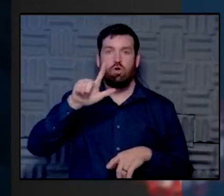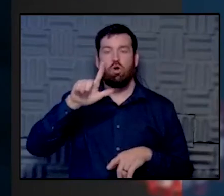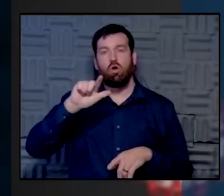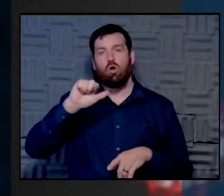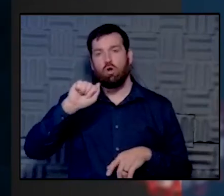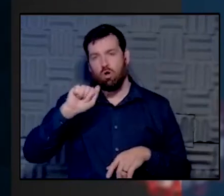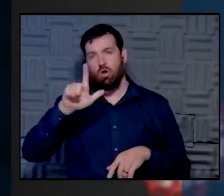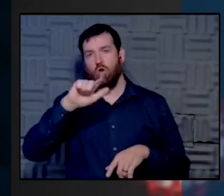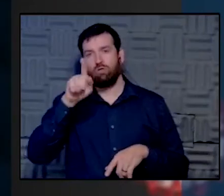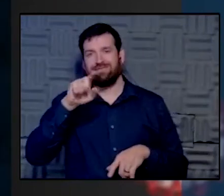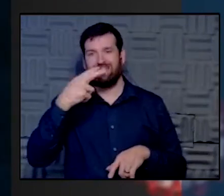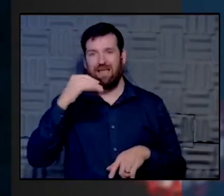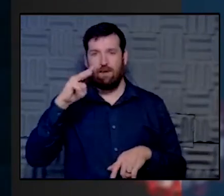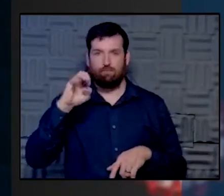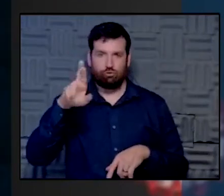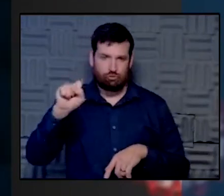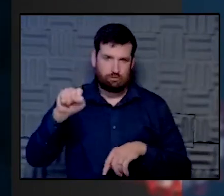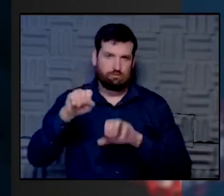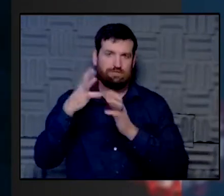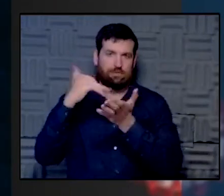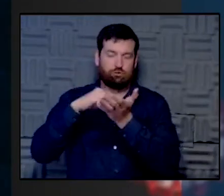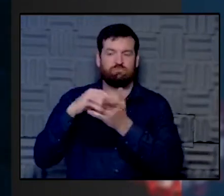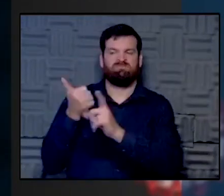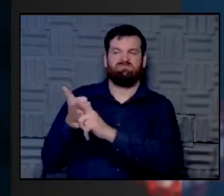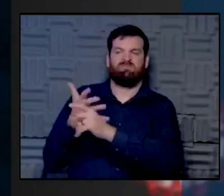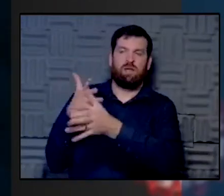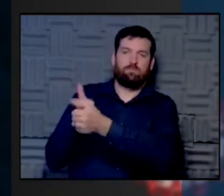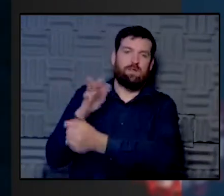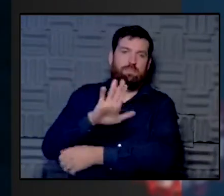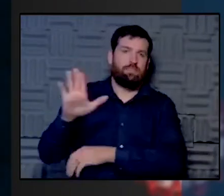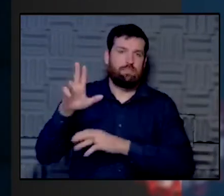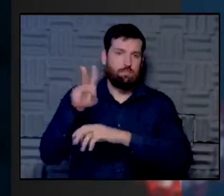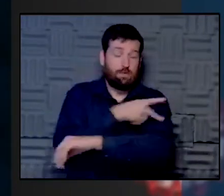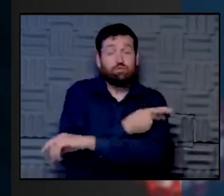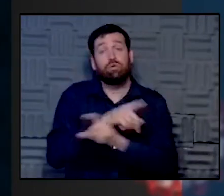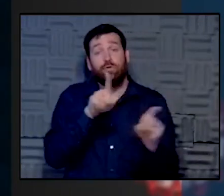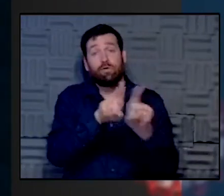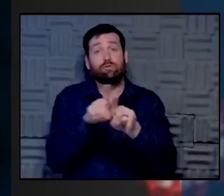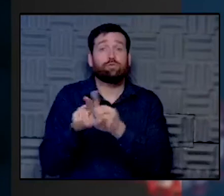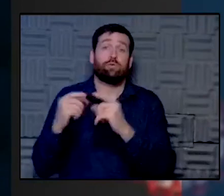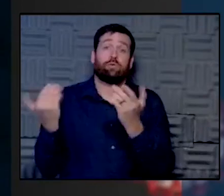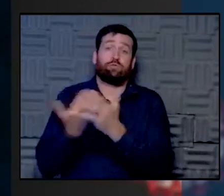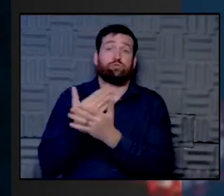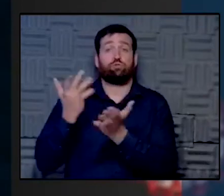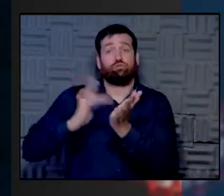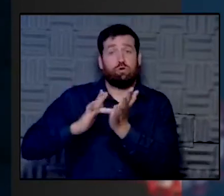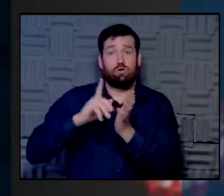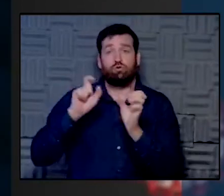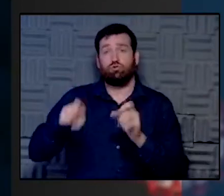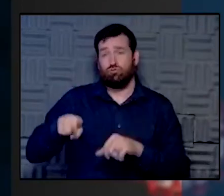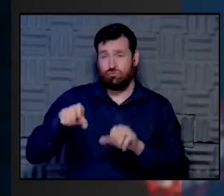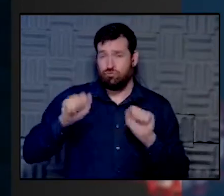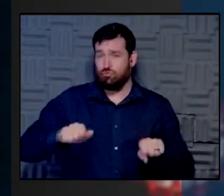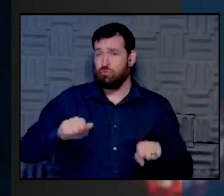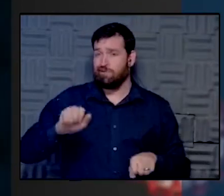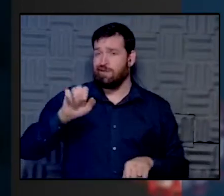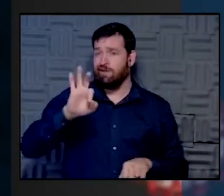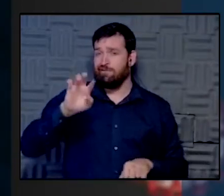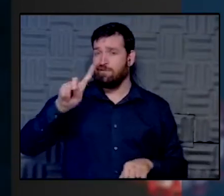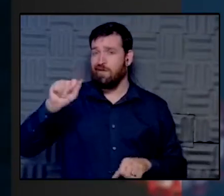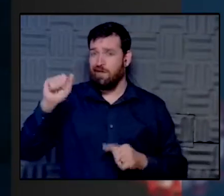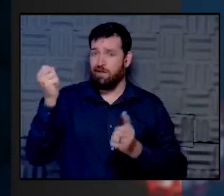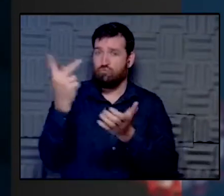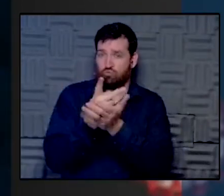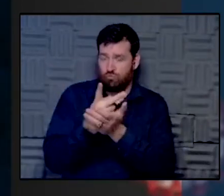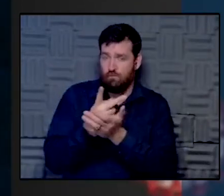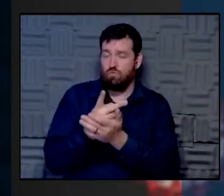of COVID-19 on their patients, plus news of a new drug that could receive FDA approval June 7th. If